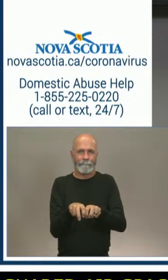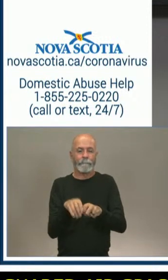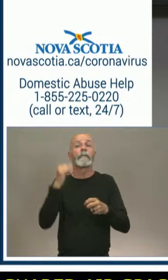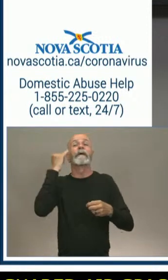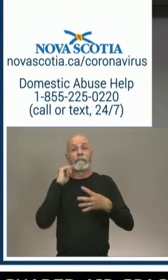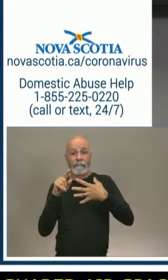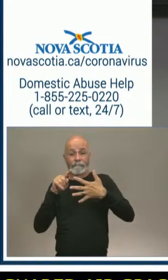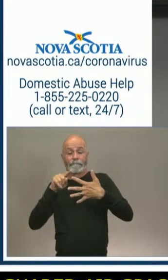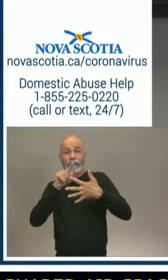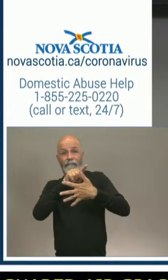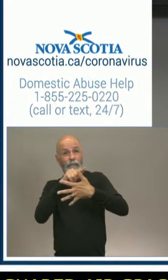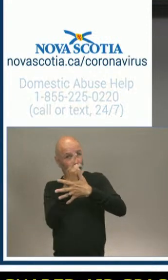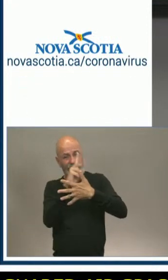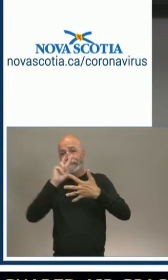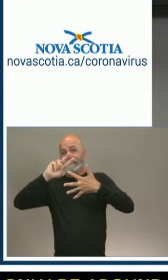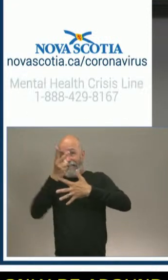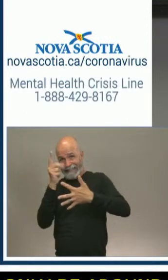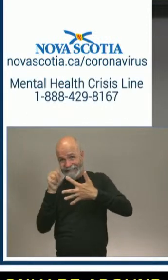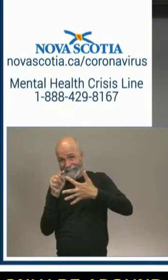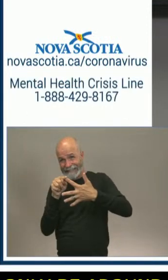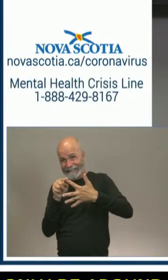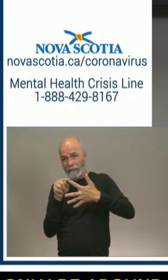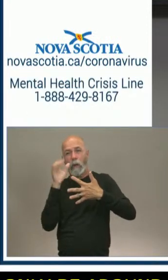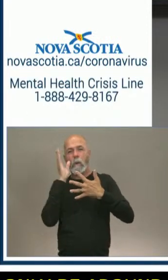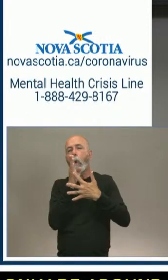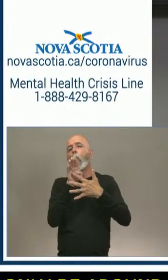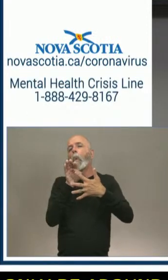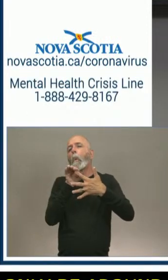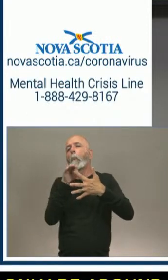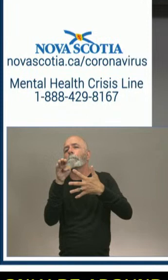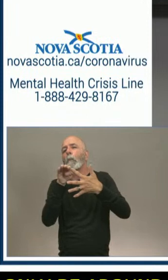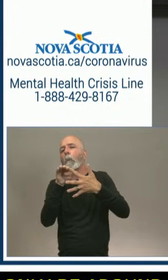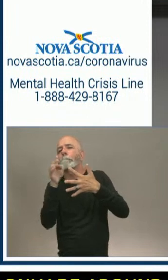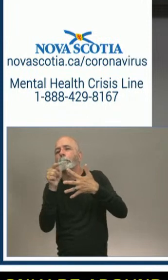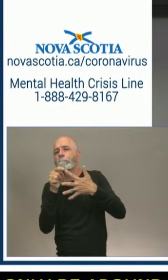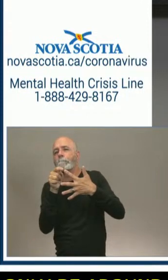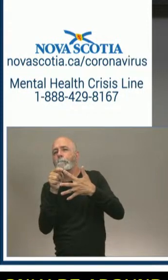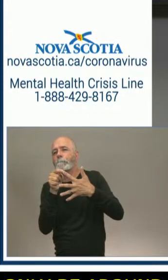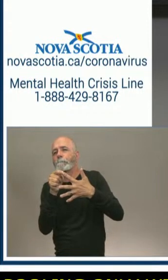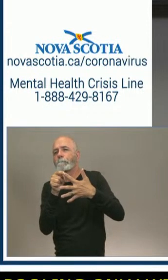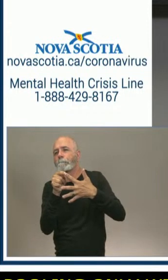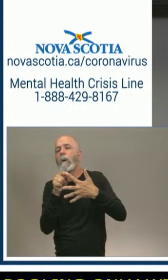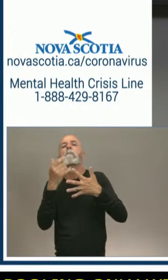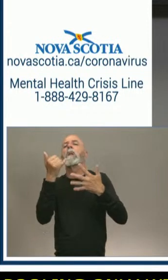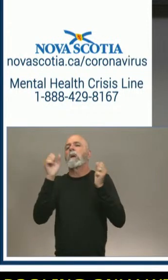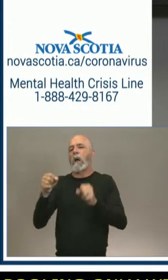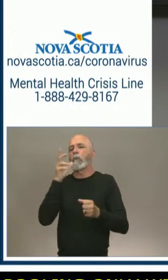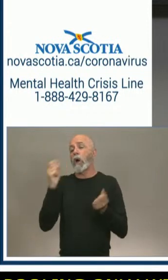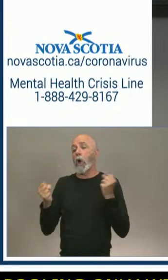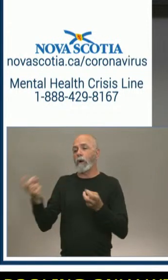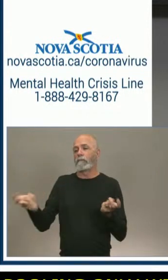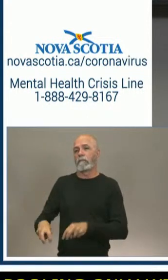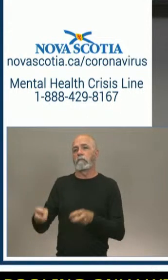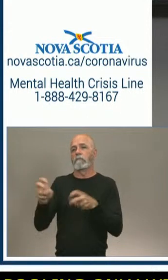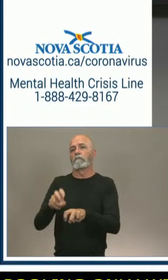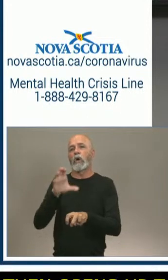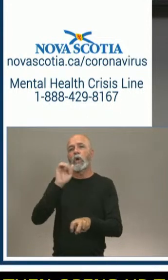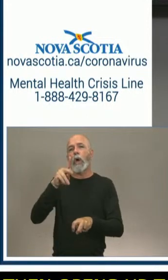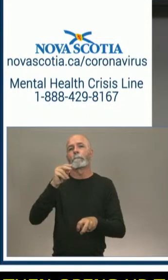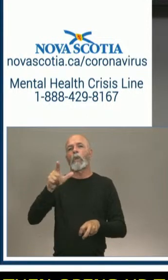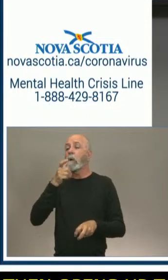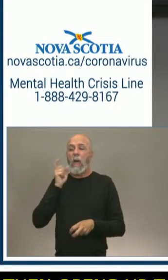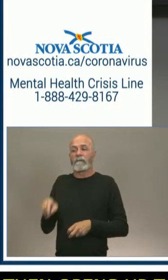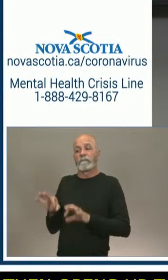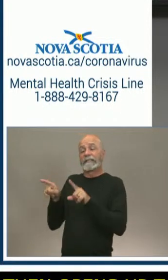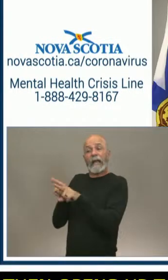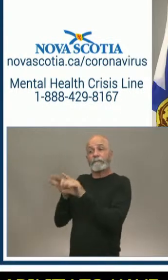up to further, and then there would be the ability to have carpooling with people who are outside of your household. Go ahead with